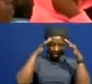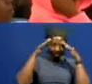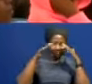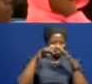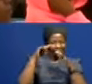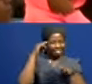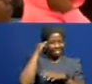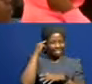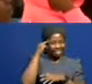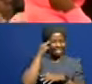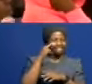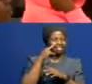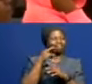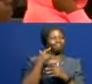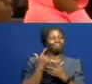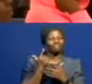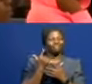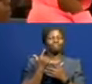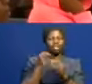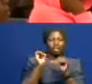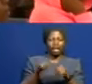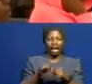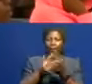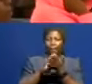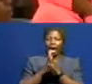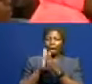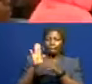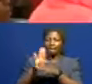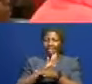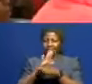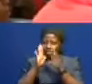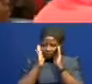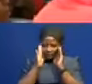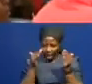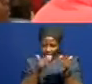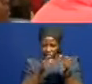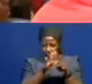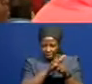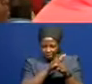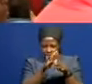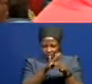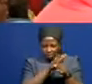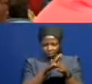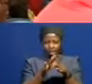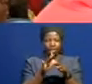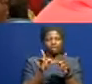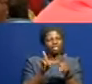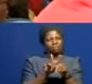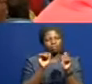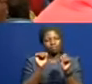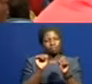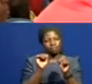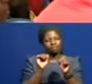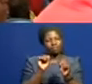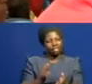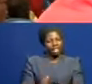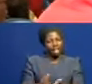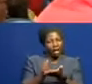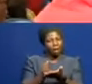and the game can keep them busy and take them far, and it has been proved to help them improve